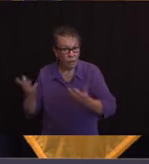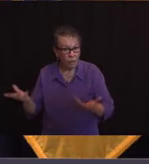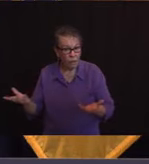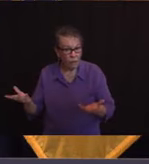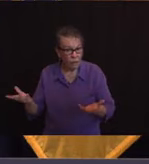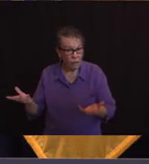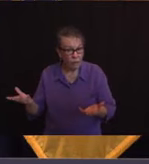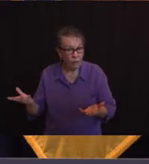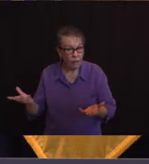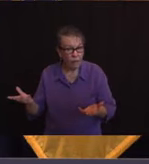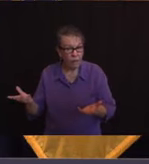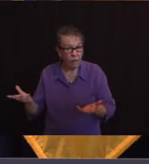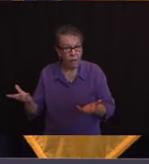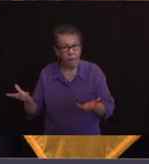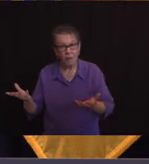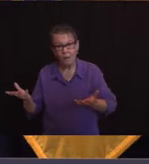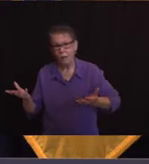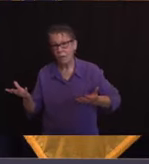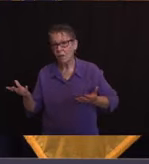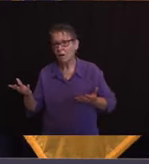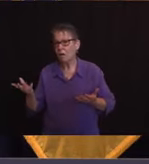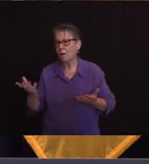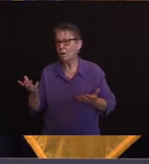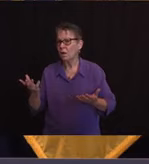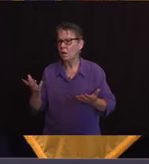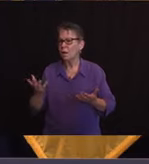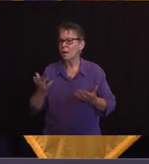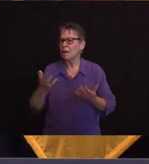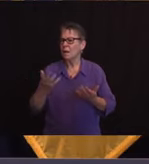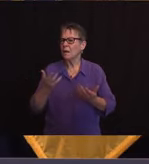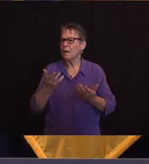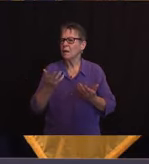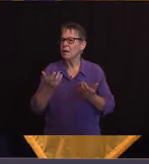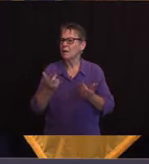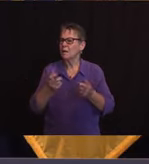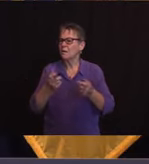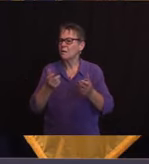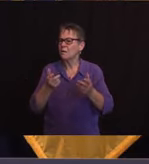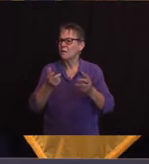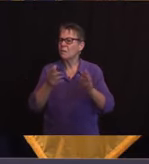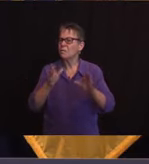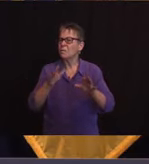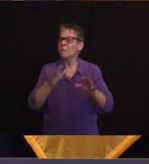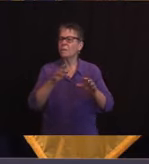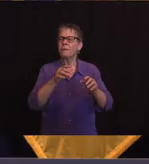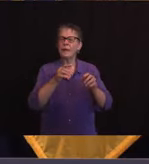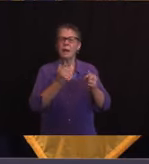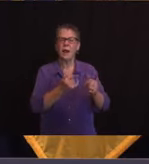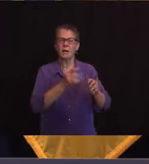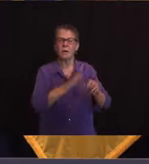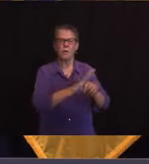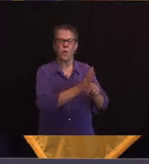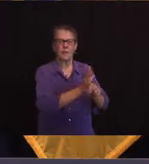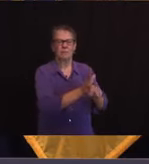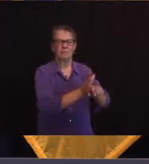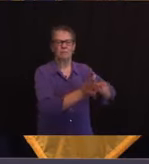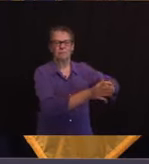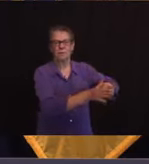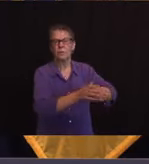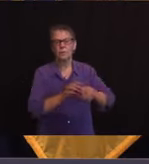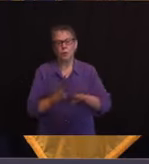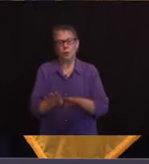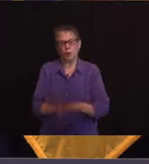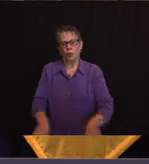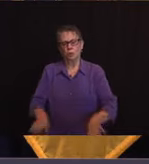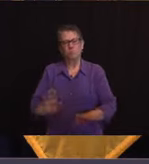My understanding is they had dropped in 2020, but is that still the case? And maybe you could talk a little bit about how important it is for